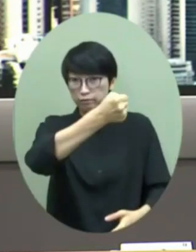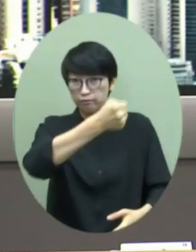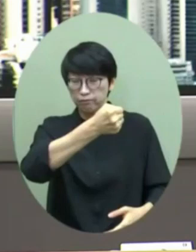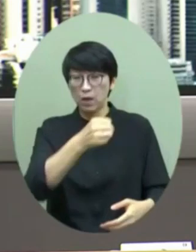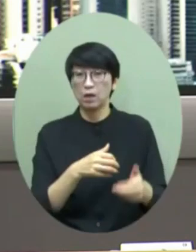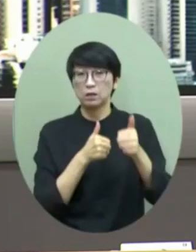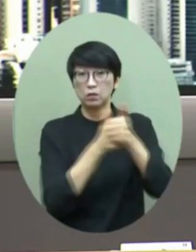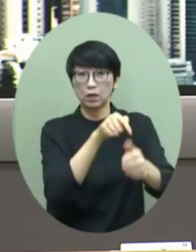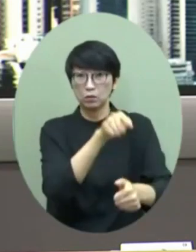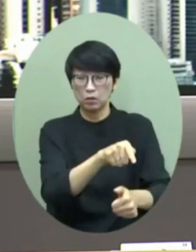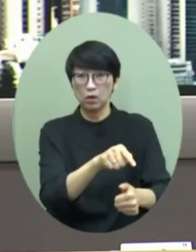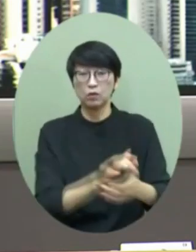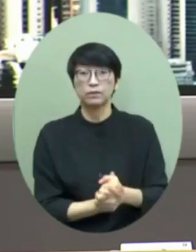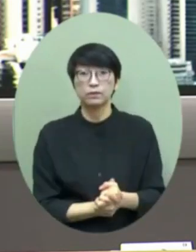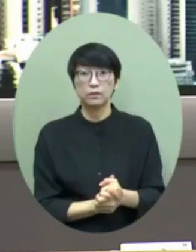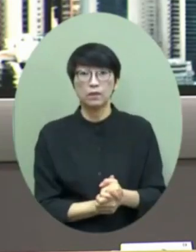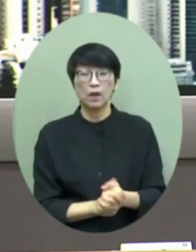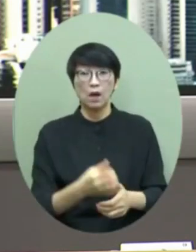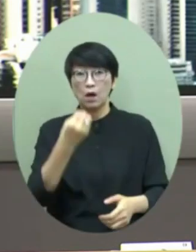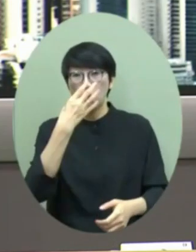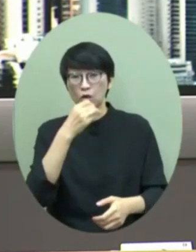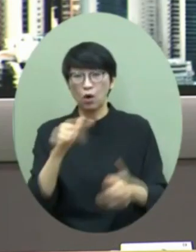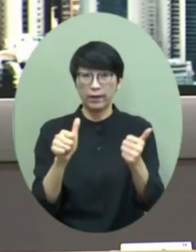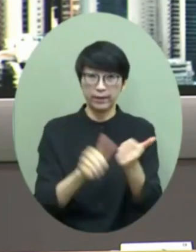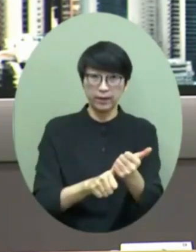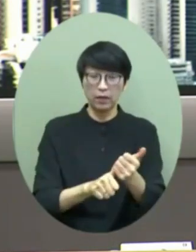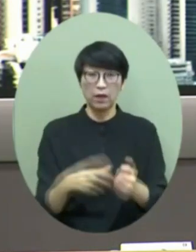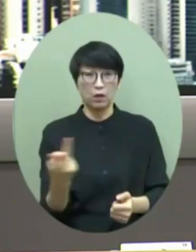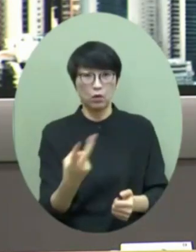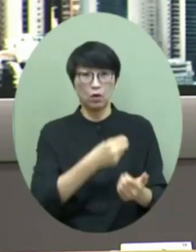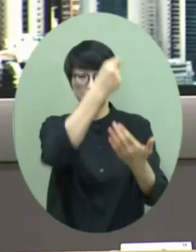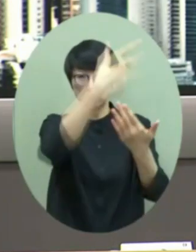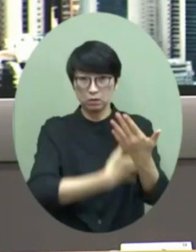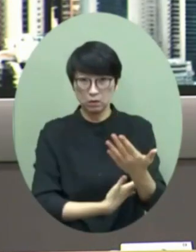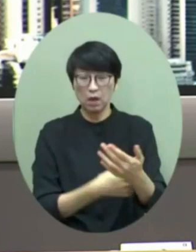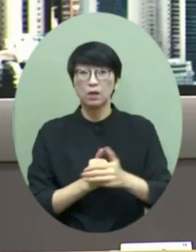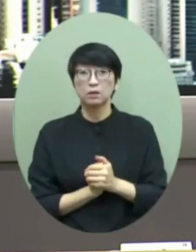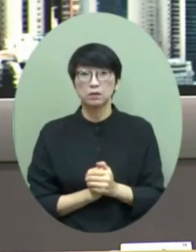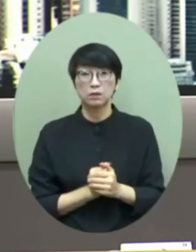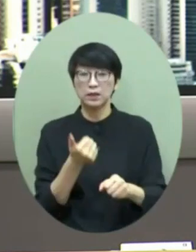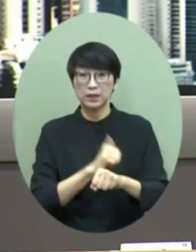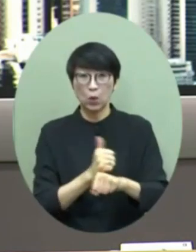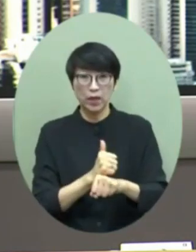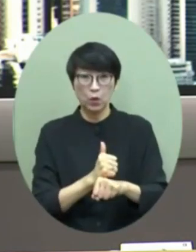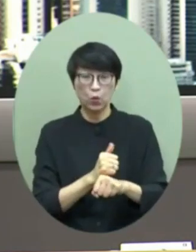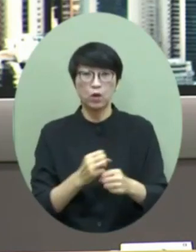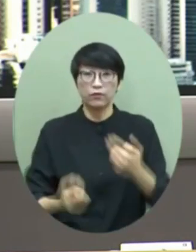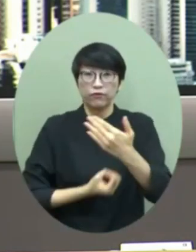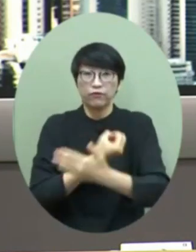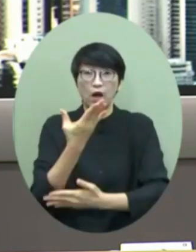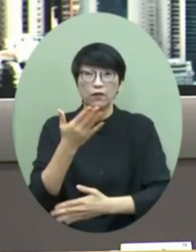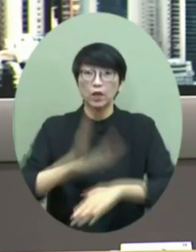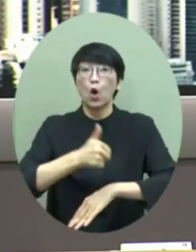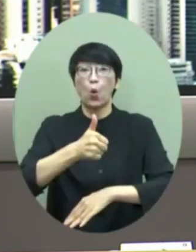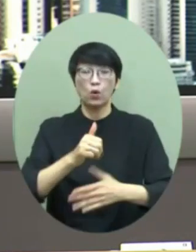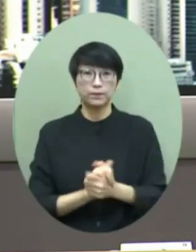is that one country is the root, one country is the foundation. So we have to get the foundation and the root right before there's a chance